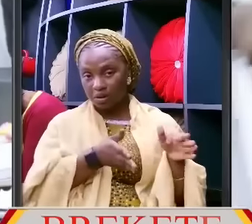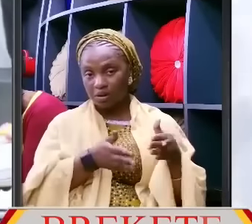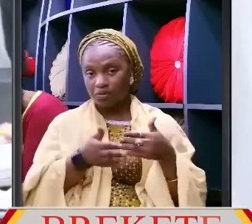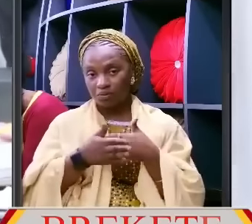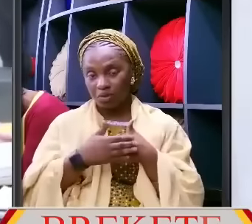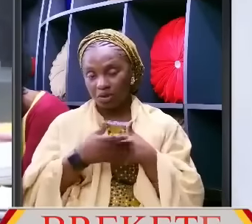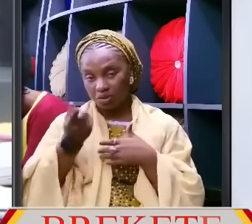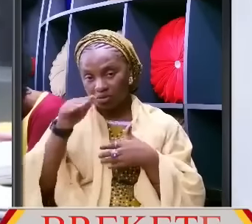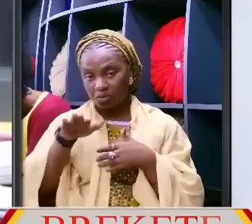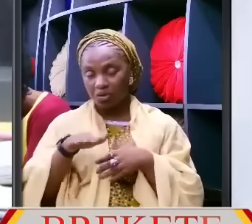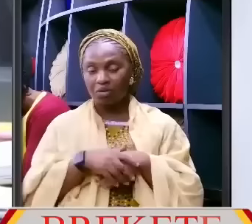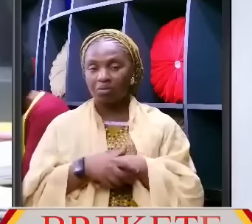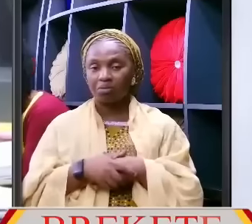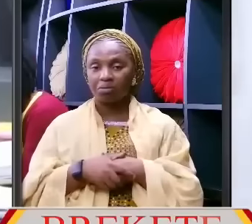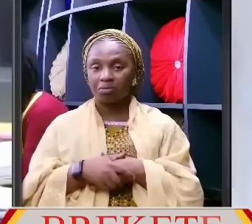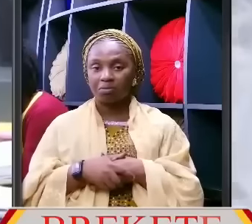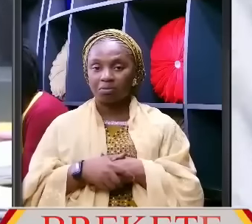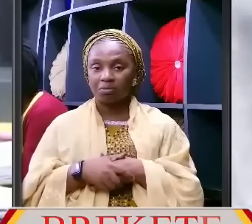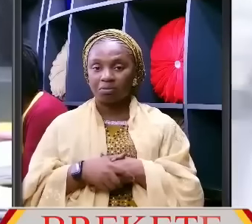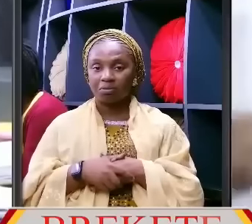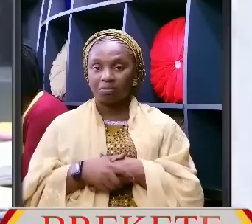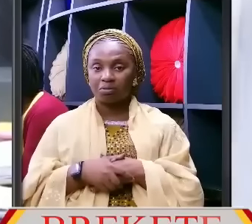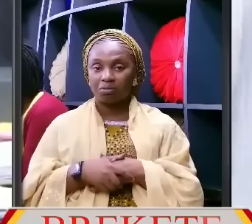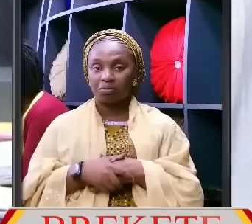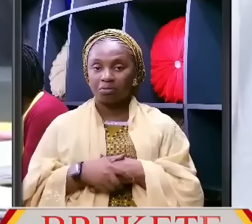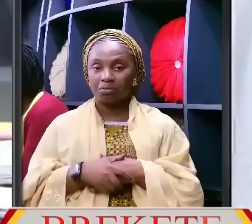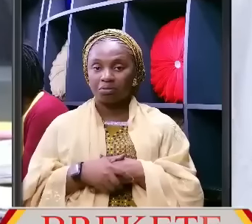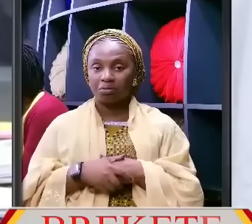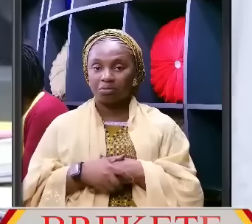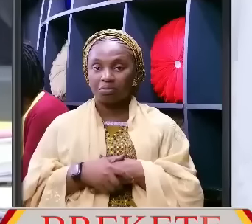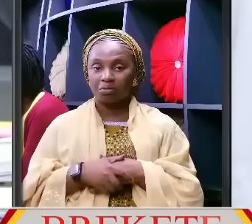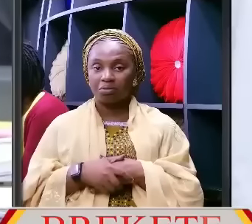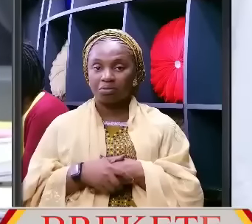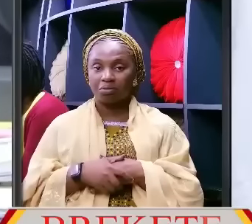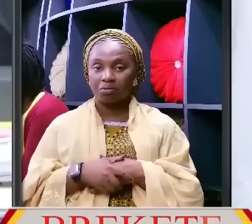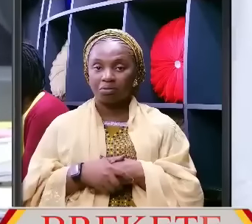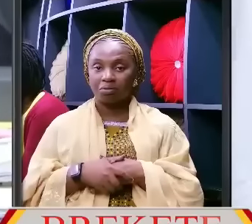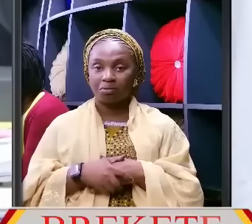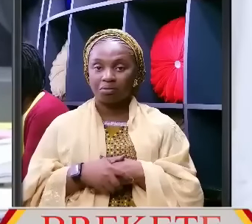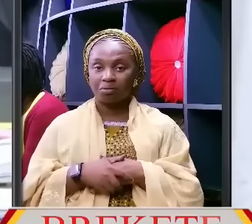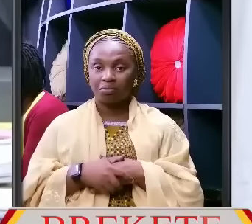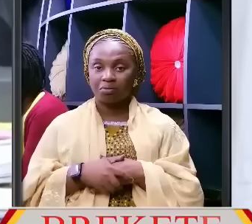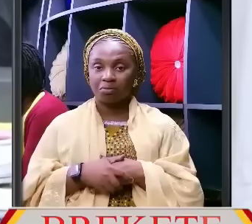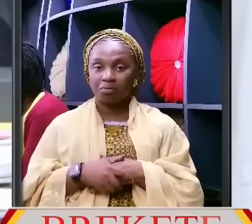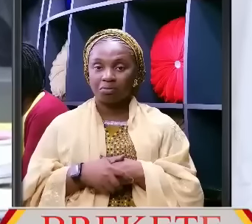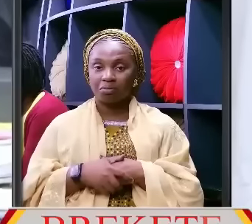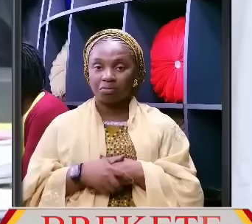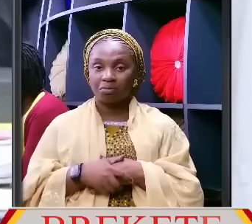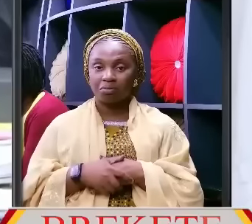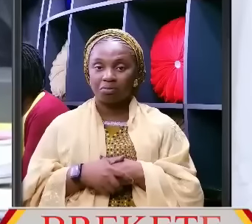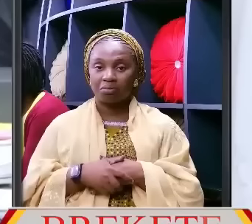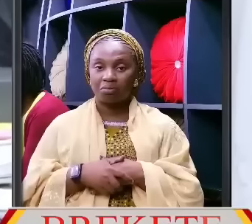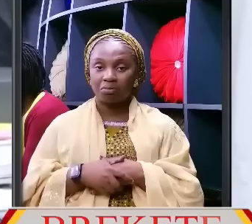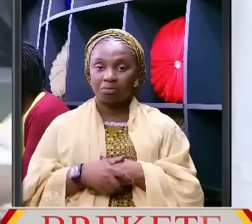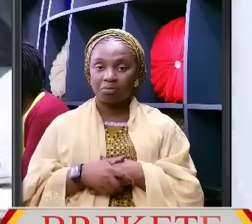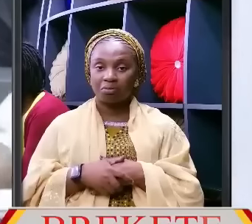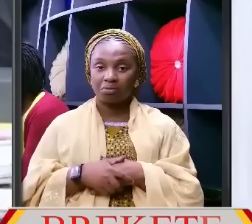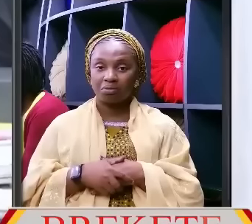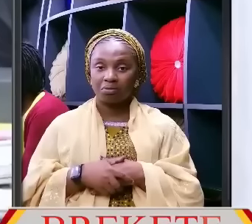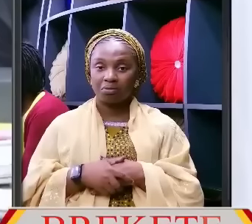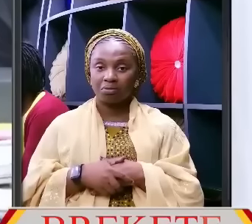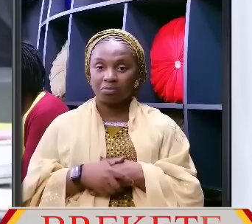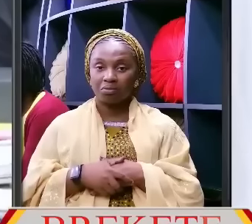The small money where they, my father died live, now police case, my mother take and do. I go the machete people, that